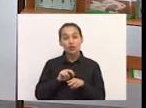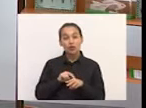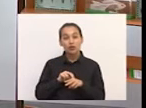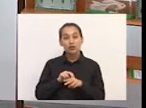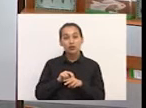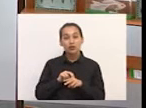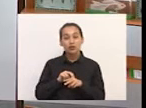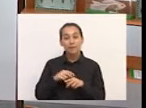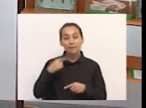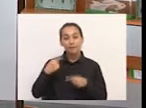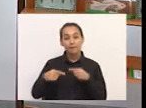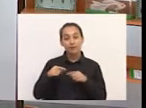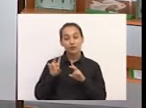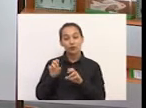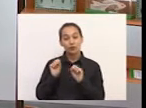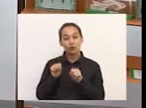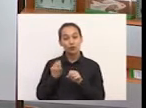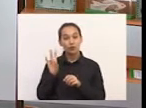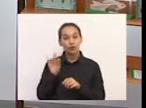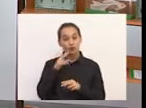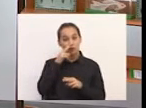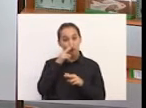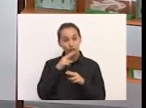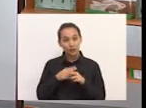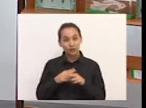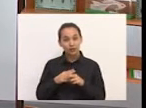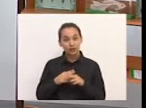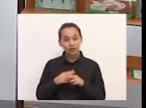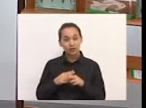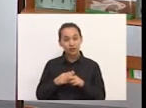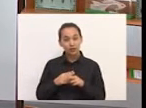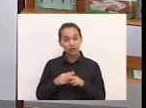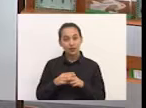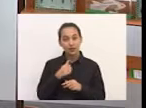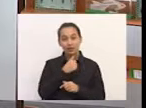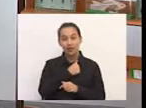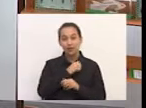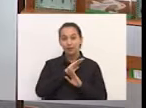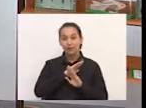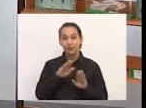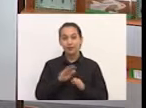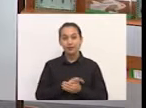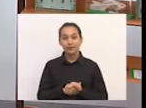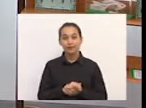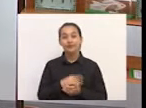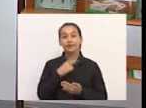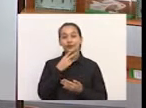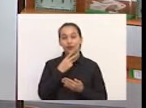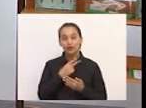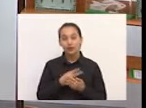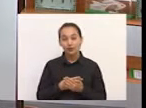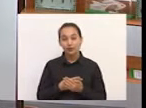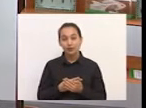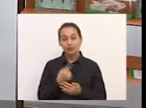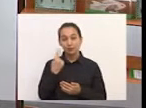edi. Lekin o'zga yurtlarda sarson bo'lib turgan ukasiga bemalol qarab turdi. Ko'ryapsizmi?